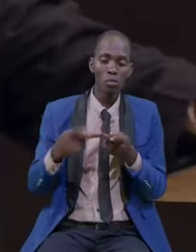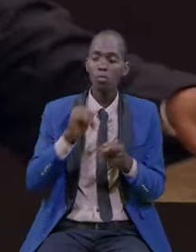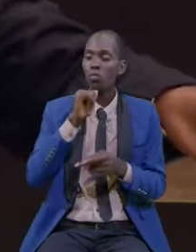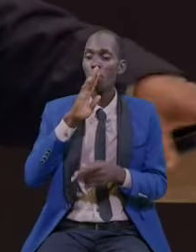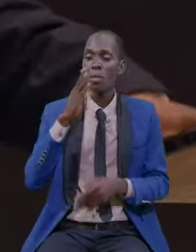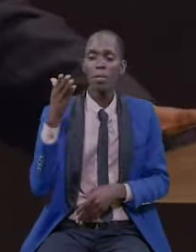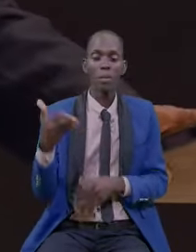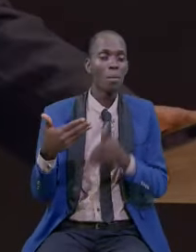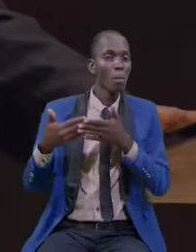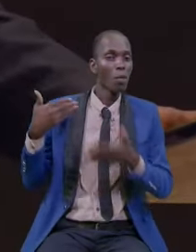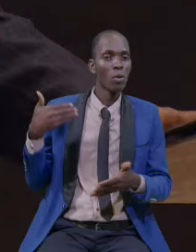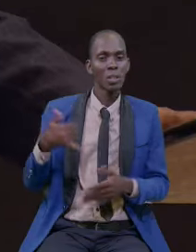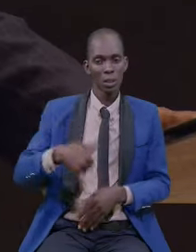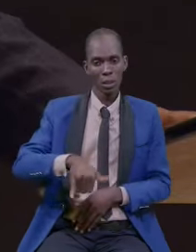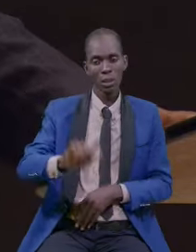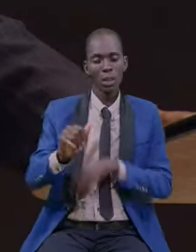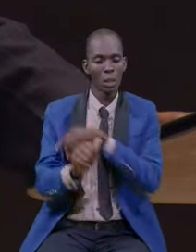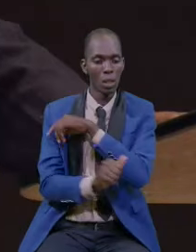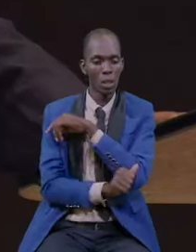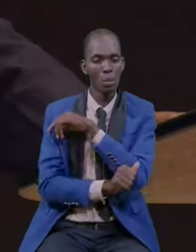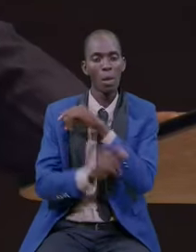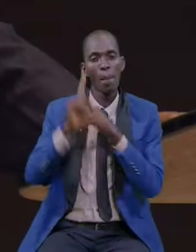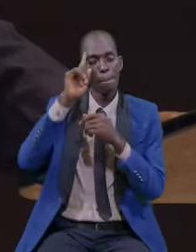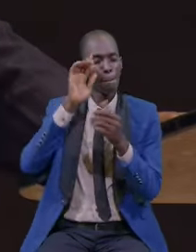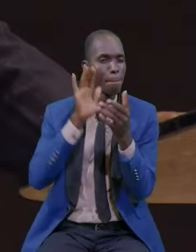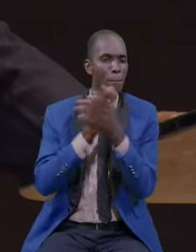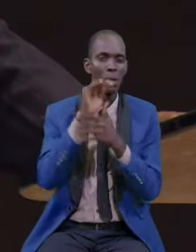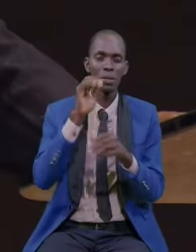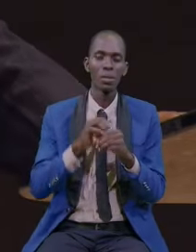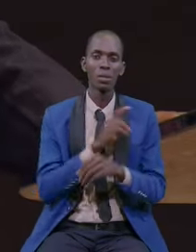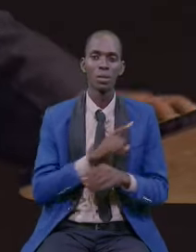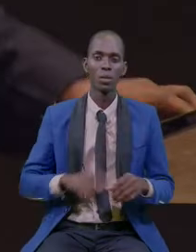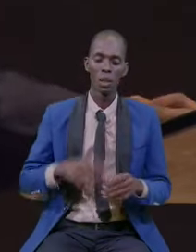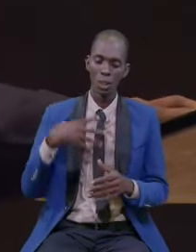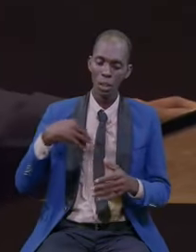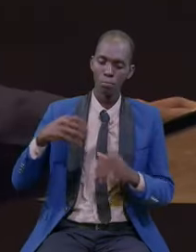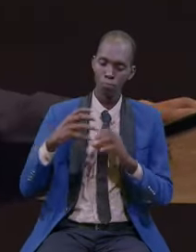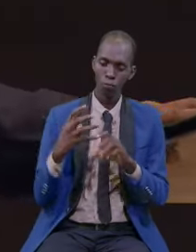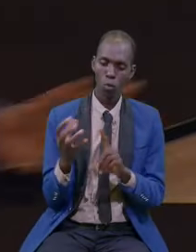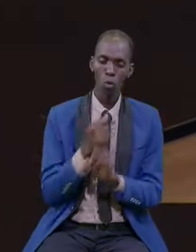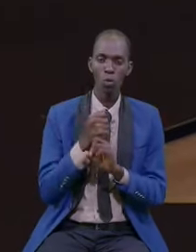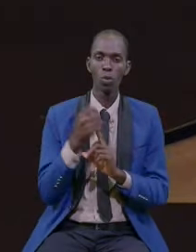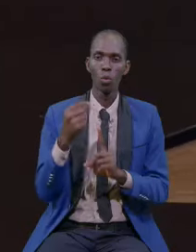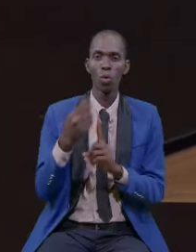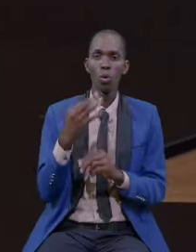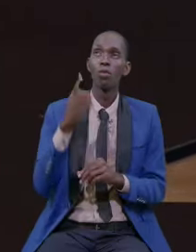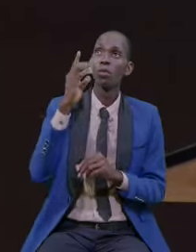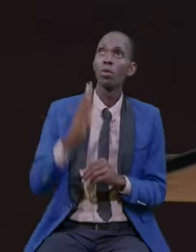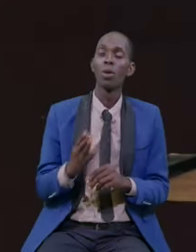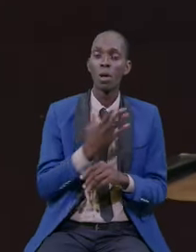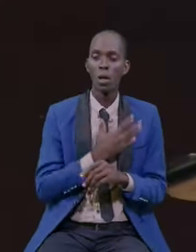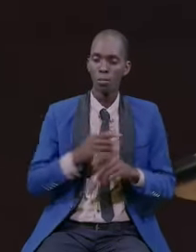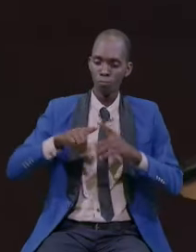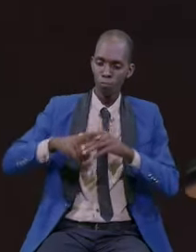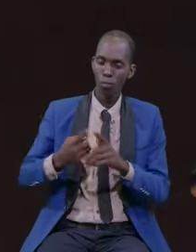he believed the Lord. And he stood upon his word and he began the journey. But then